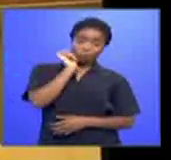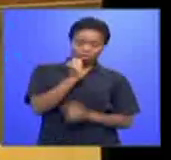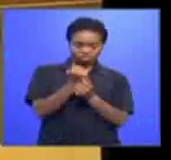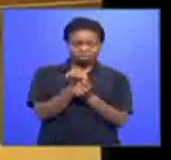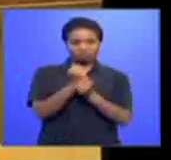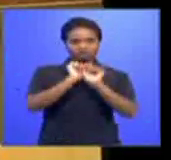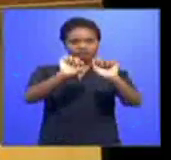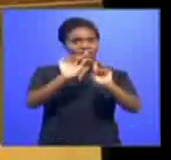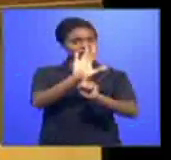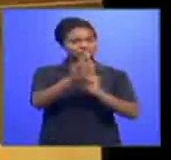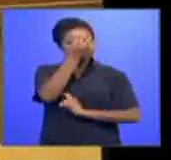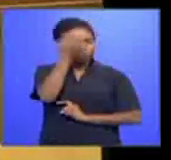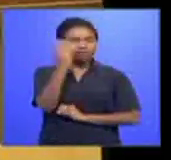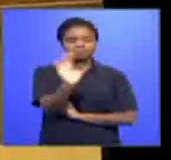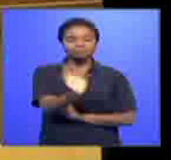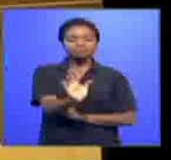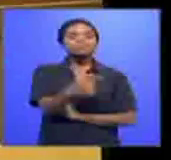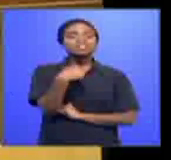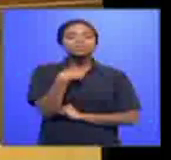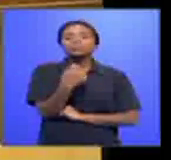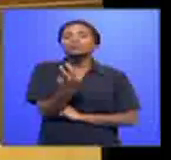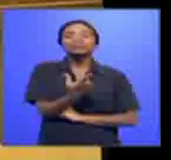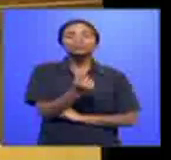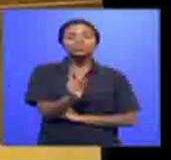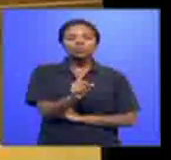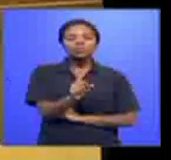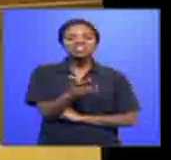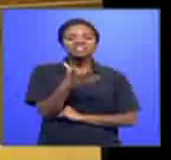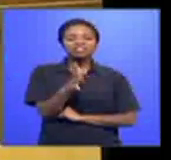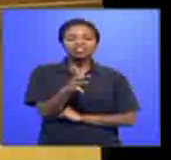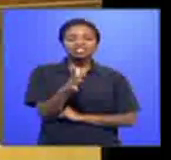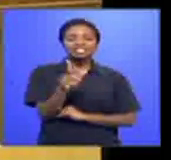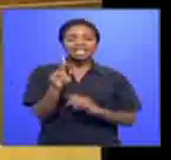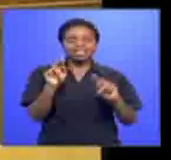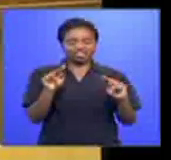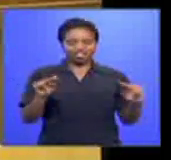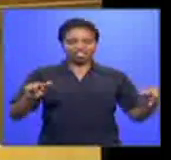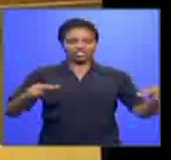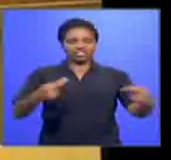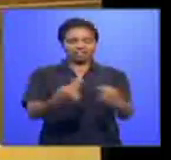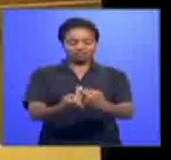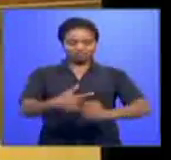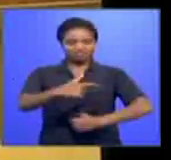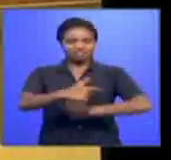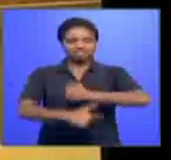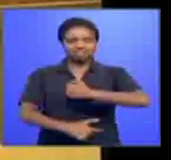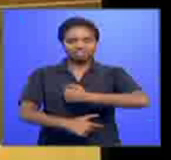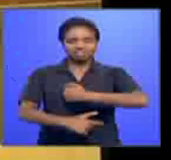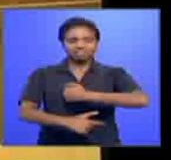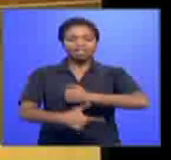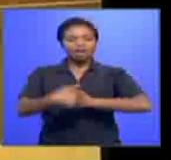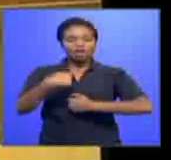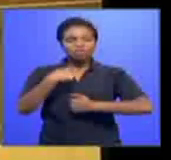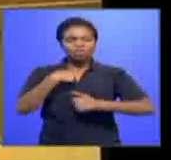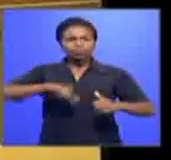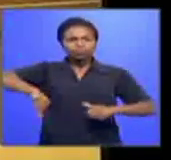heritage. We also hosted a historic national summit on social